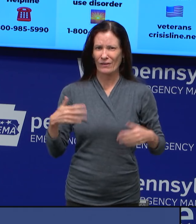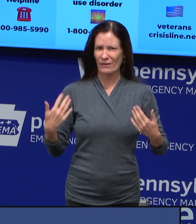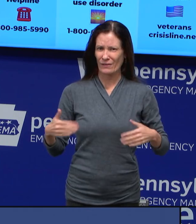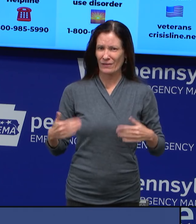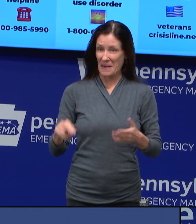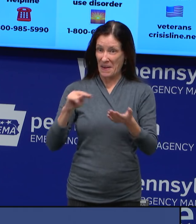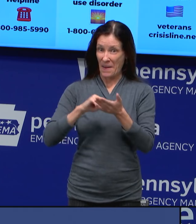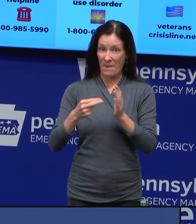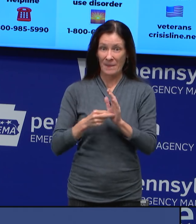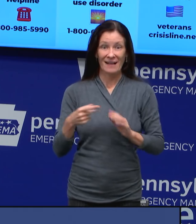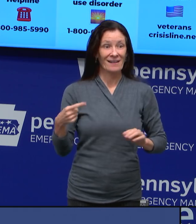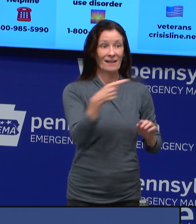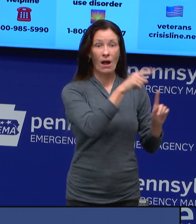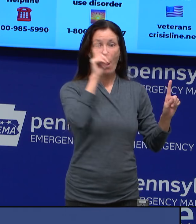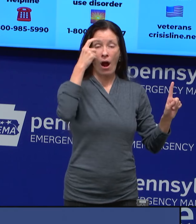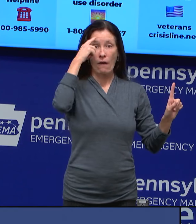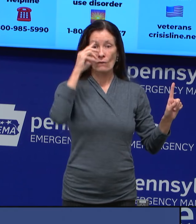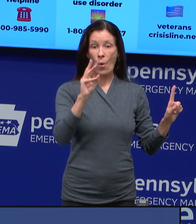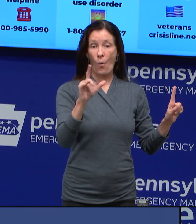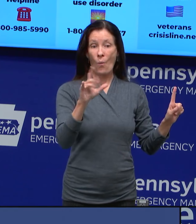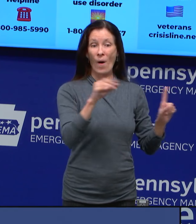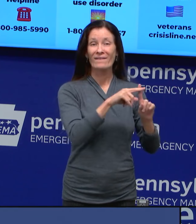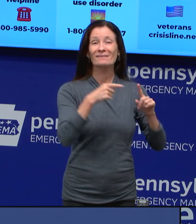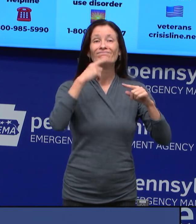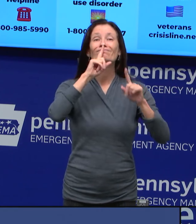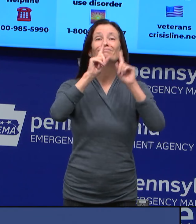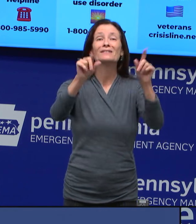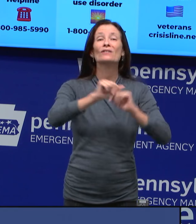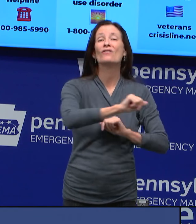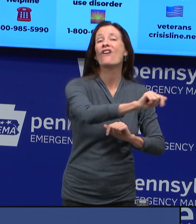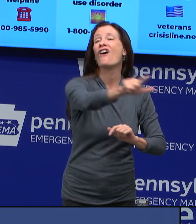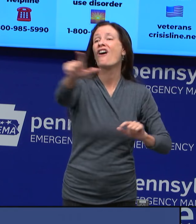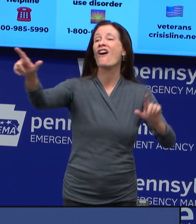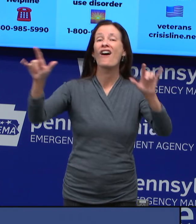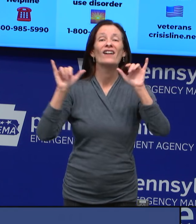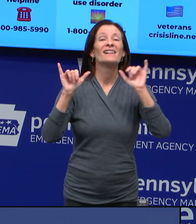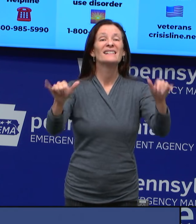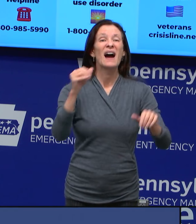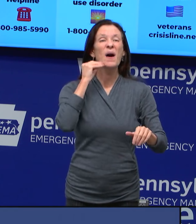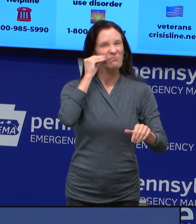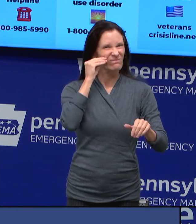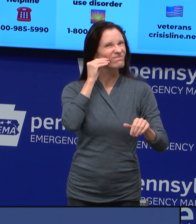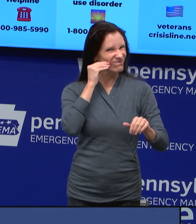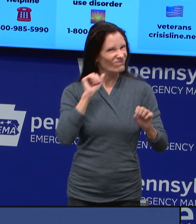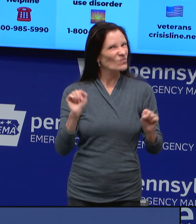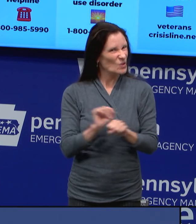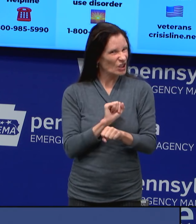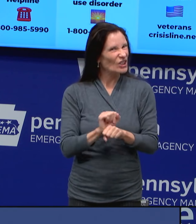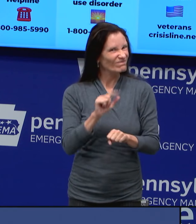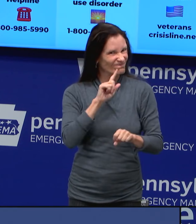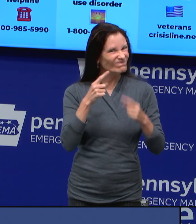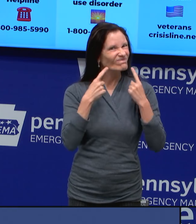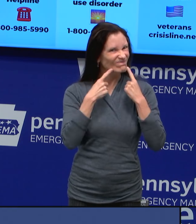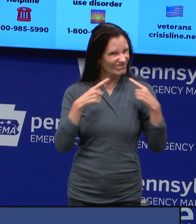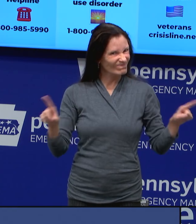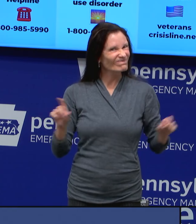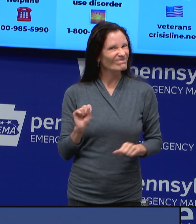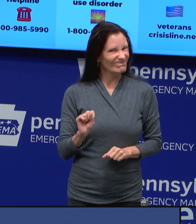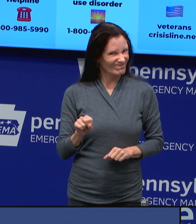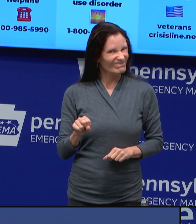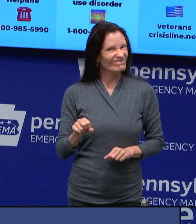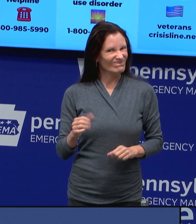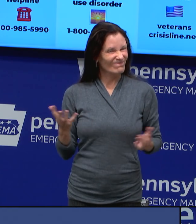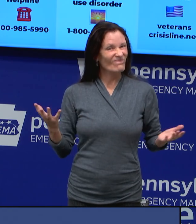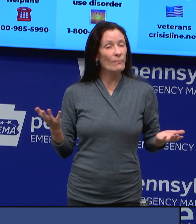systems, and that's a success. Exactly how long we'll keep it open, I can't give you a date. From WESA, on Saturday,